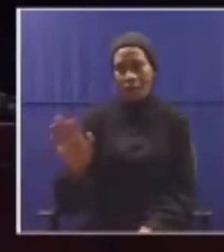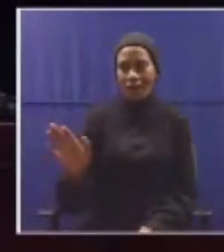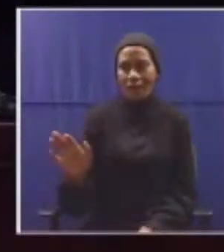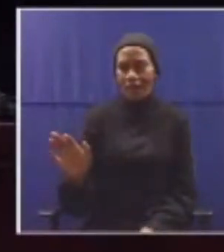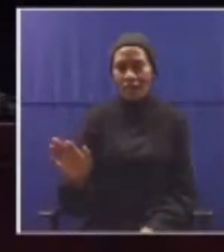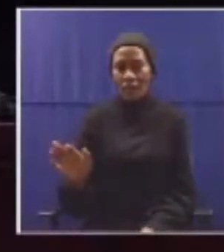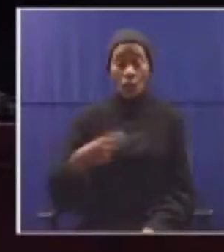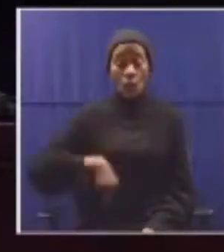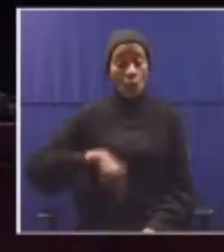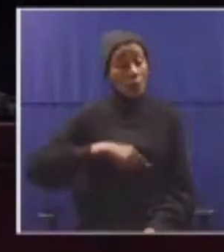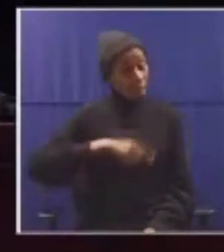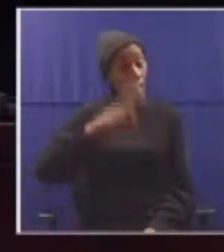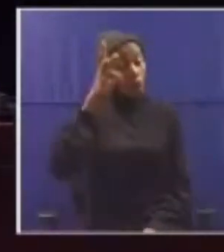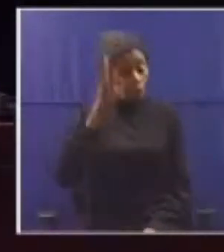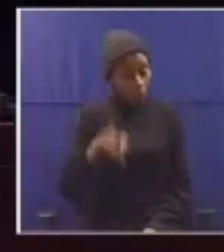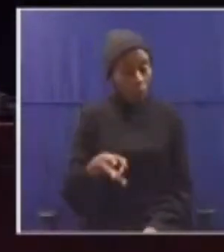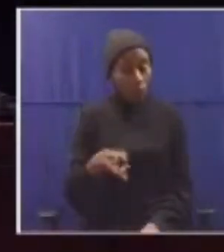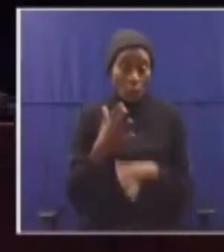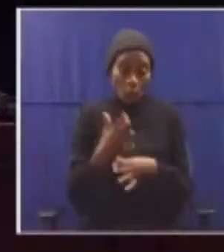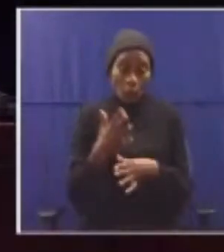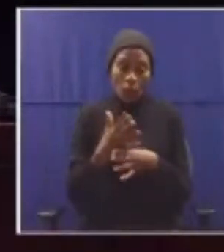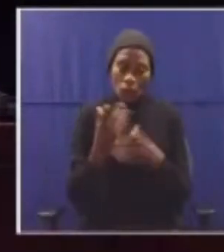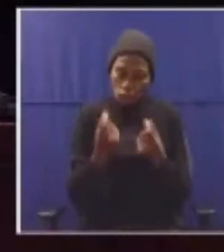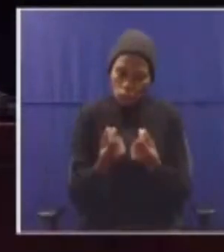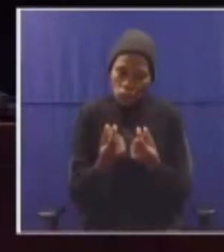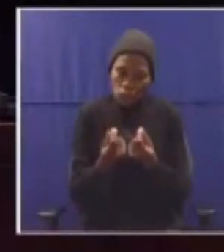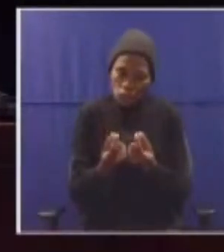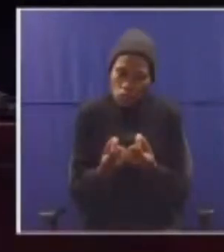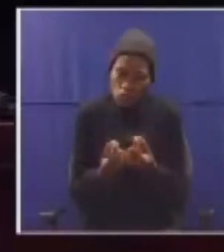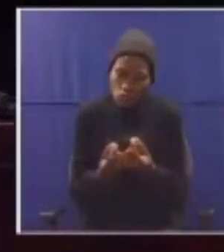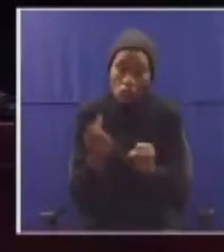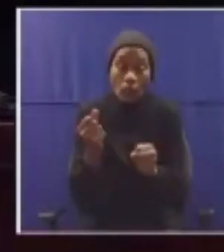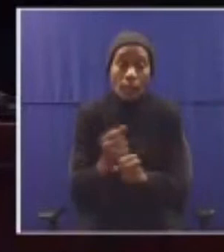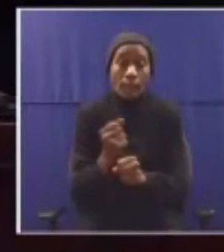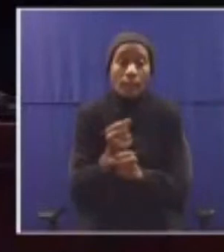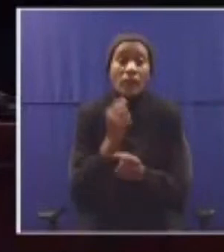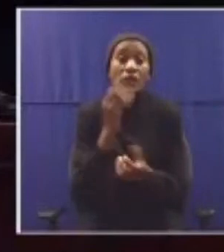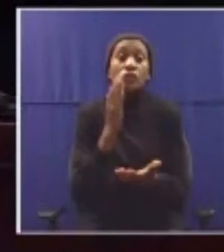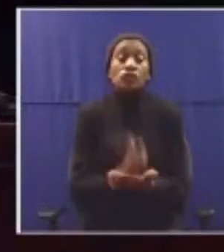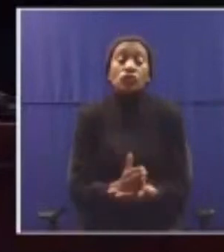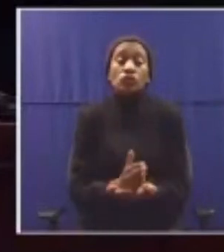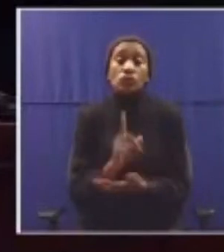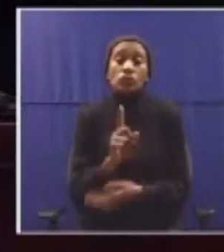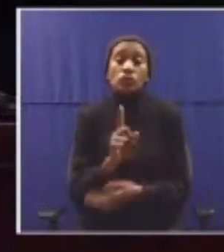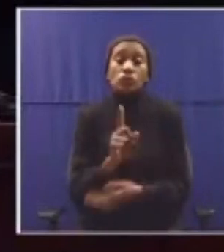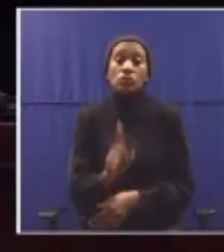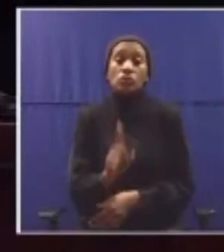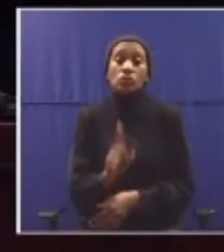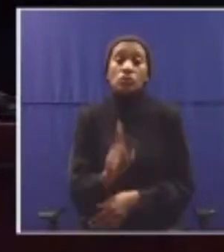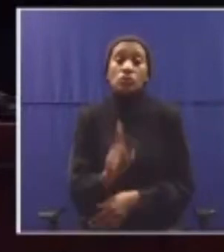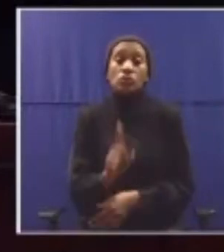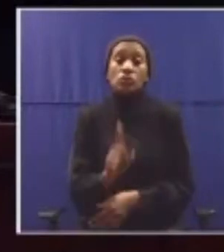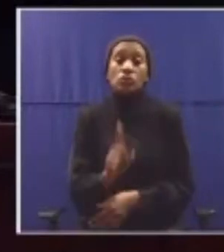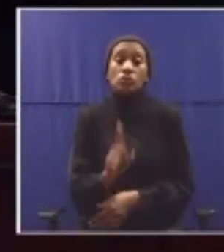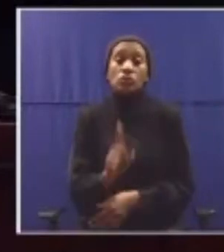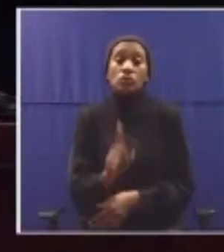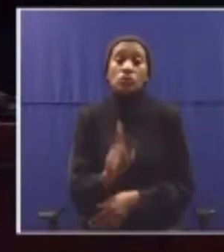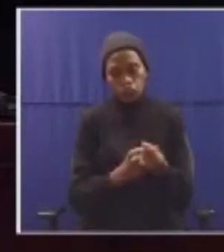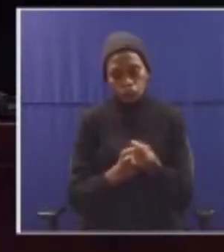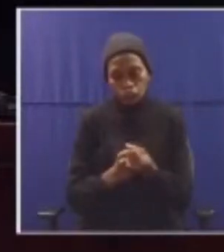going to do everything in our power to ensure that children are